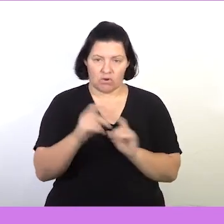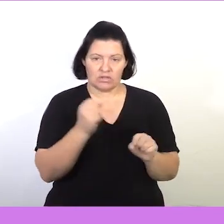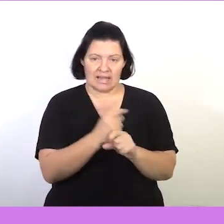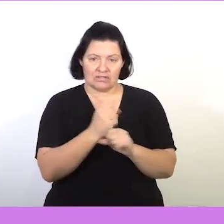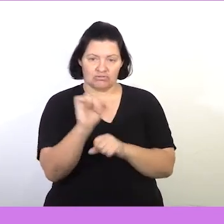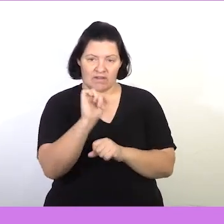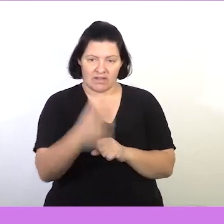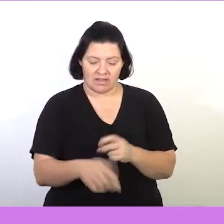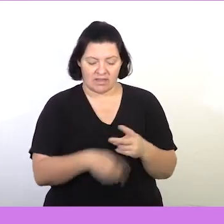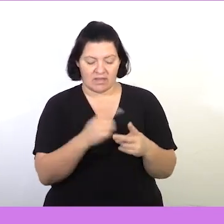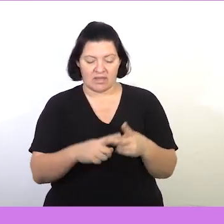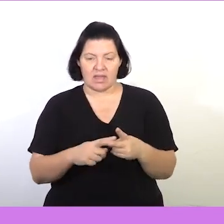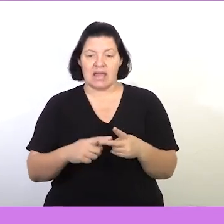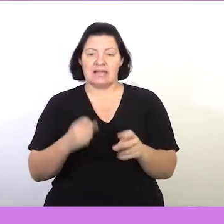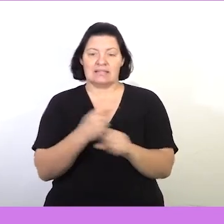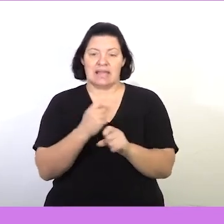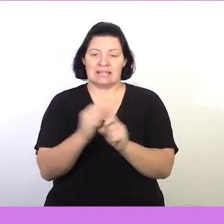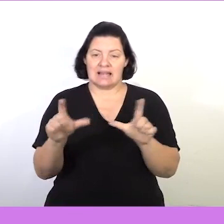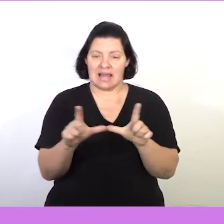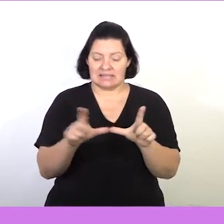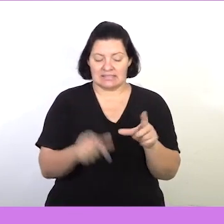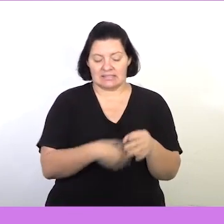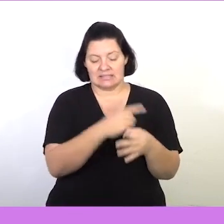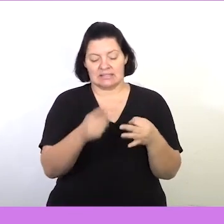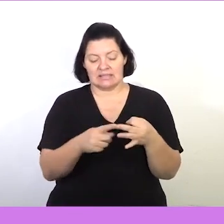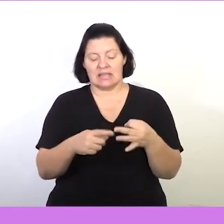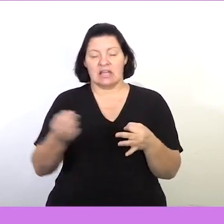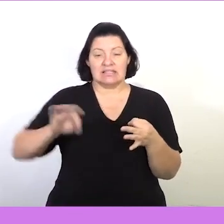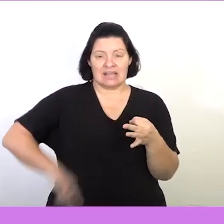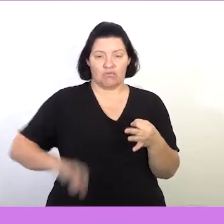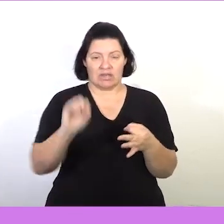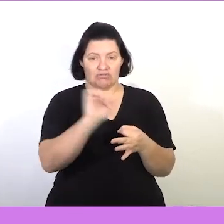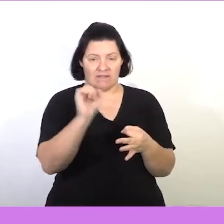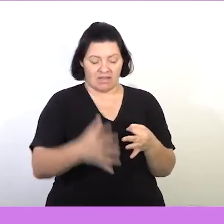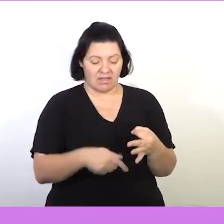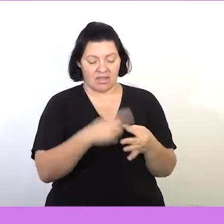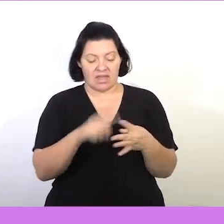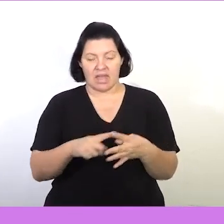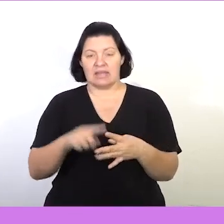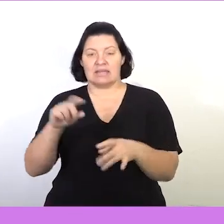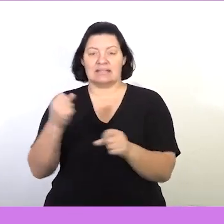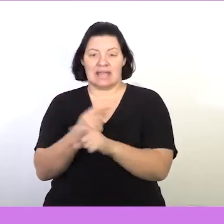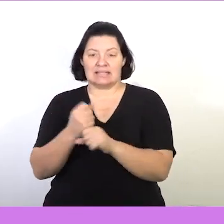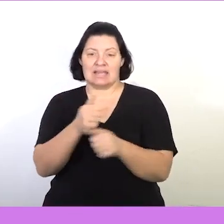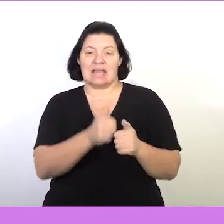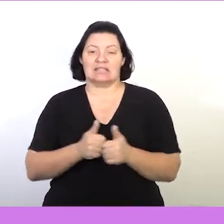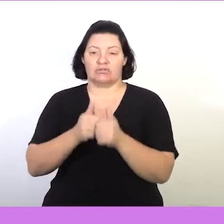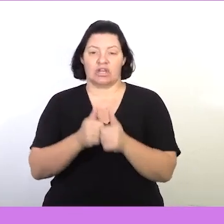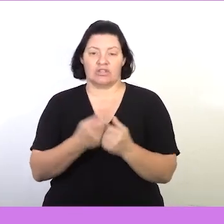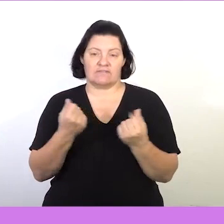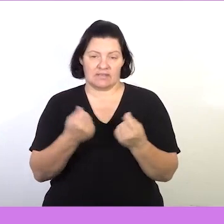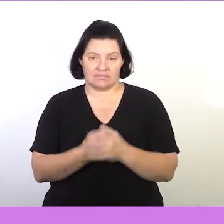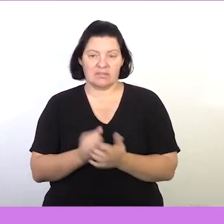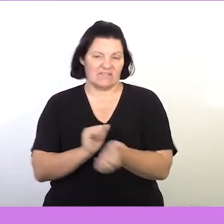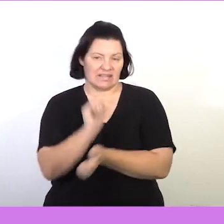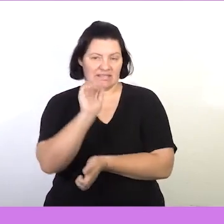for the taxi driver, taxi license fee, the taxi driver's salary, as well as the taxi association